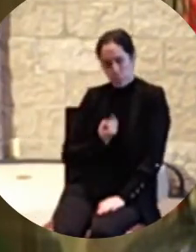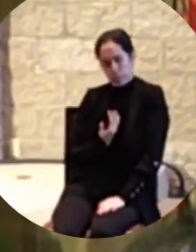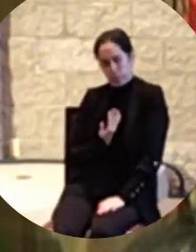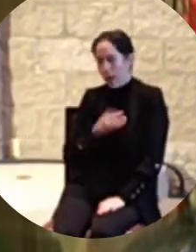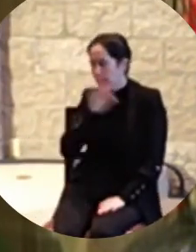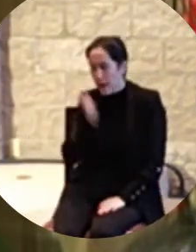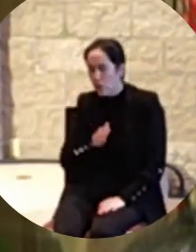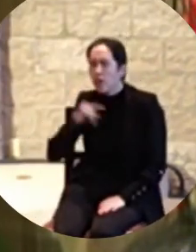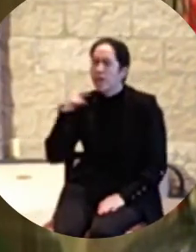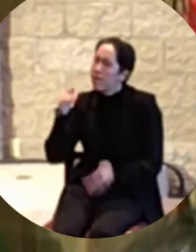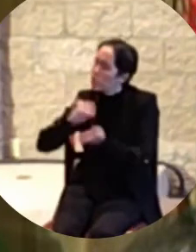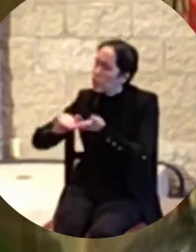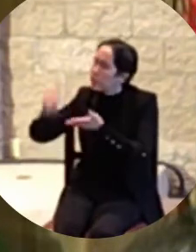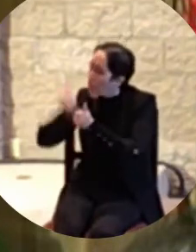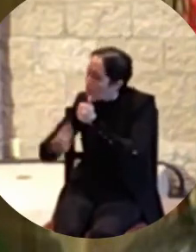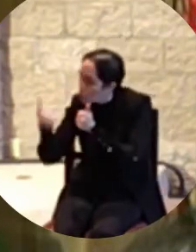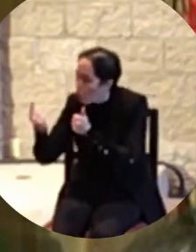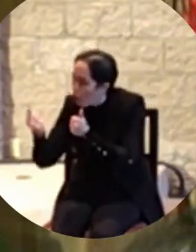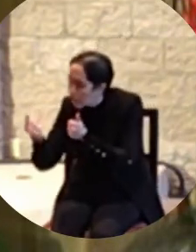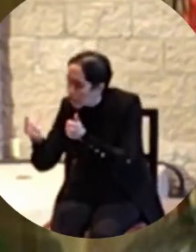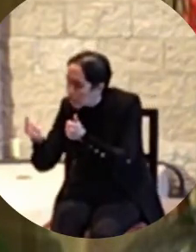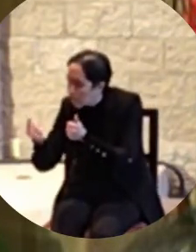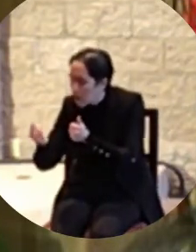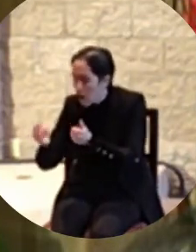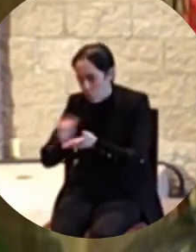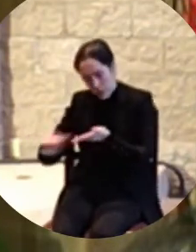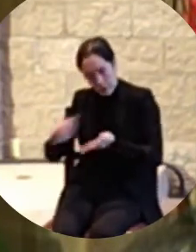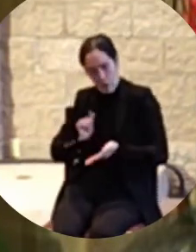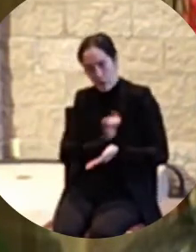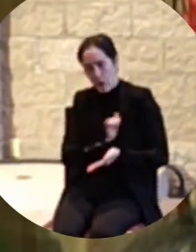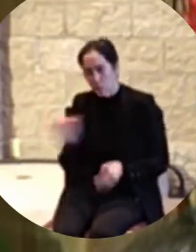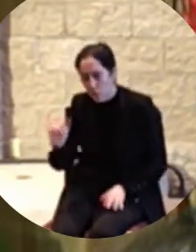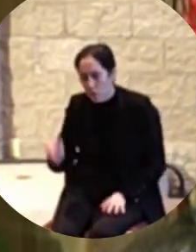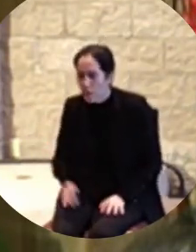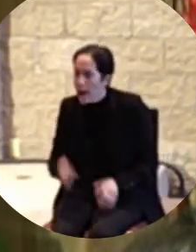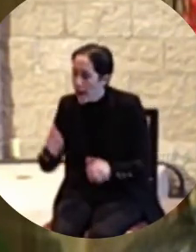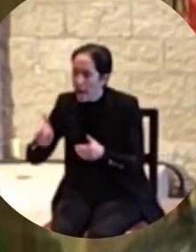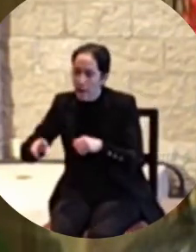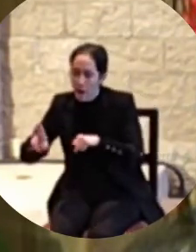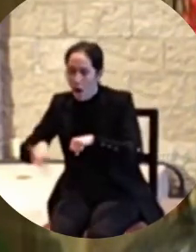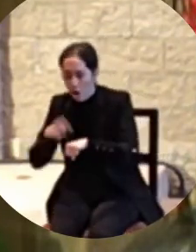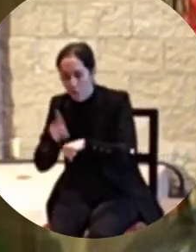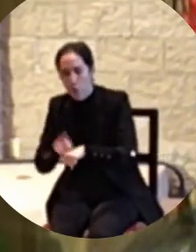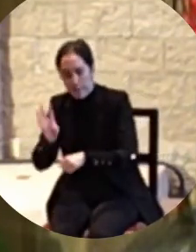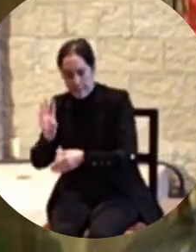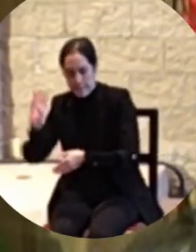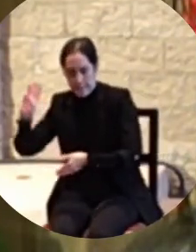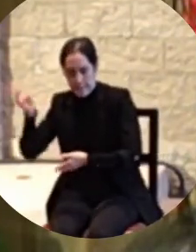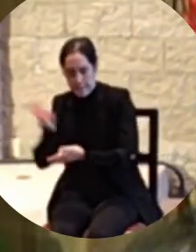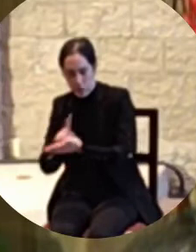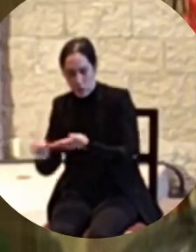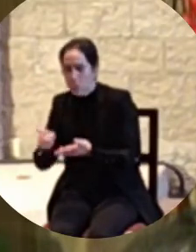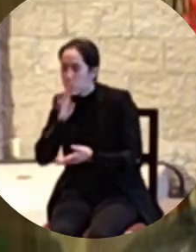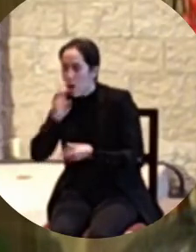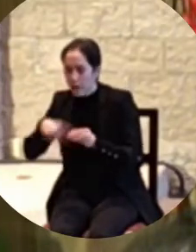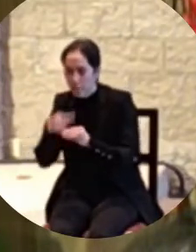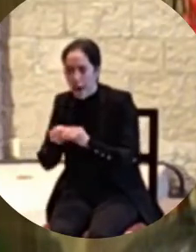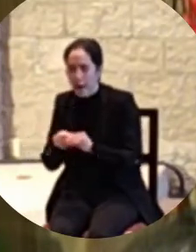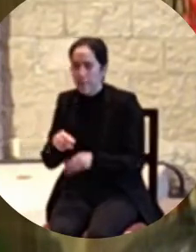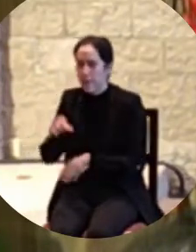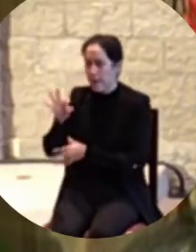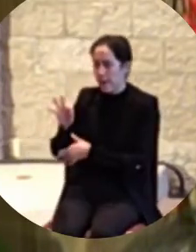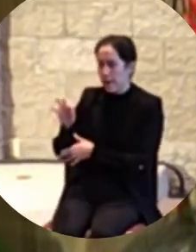that indwelling presence was talked about, the feminine face of the divine, and how that the feminine face of the divine had